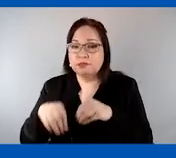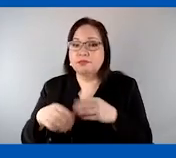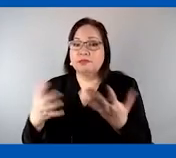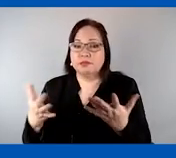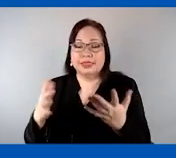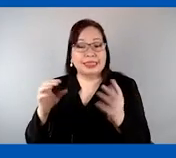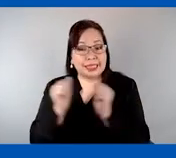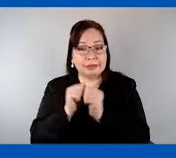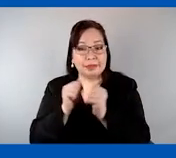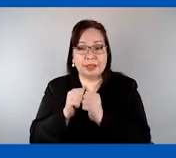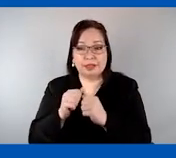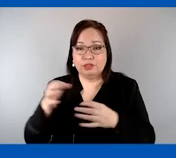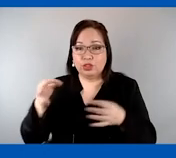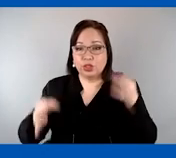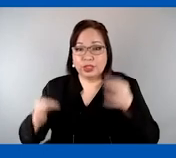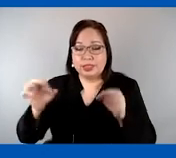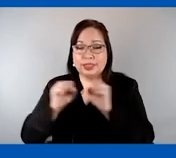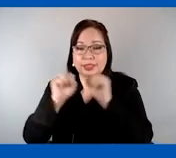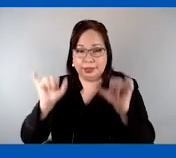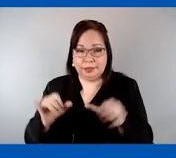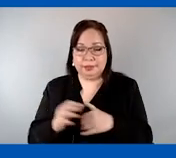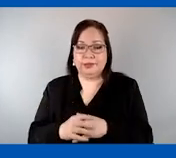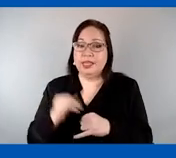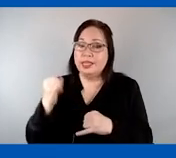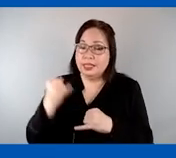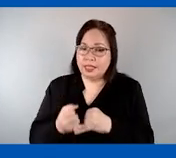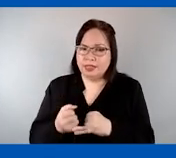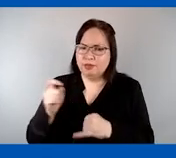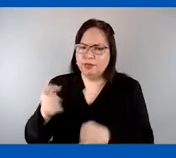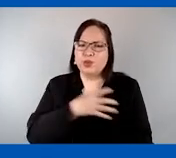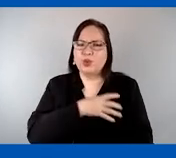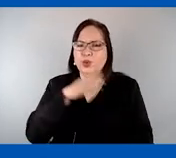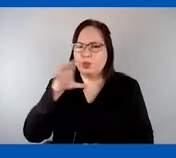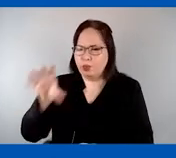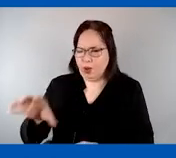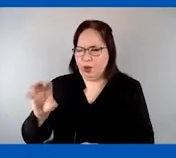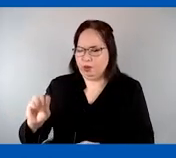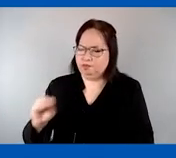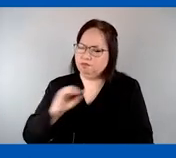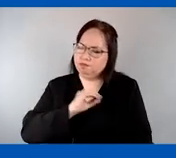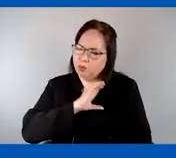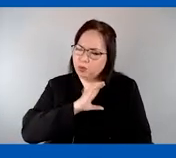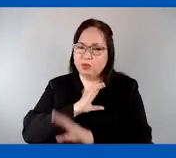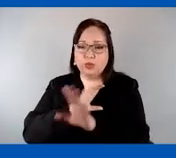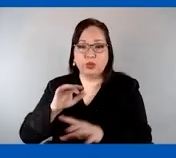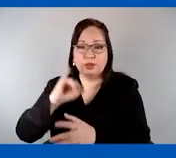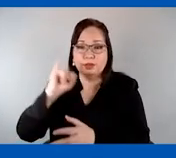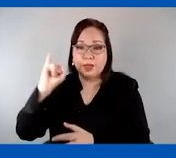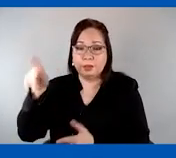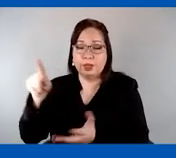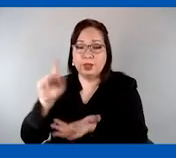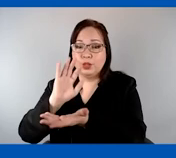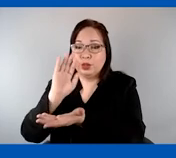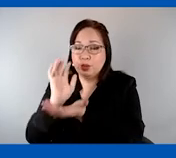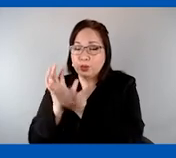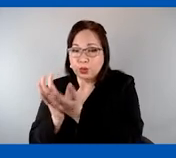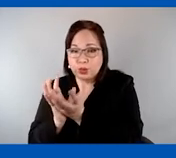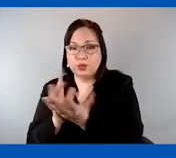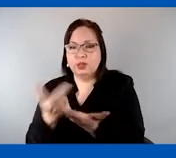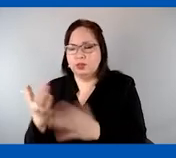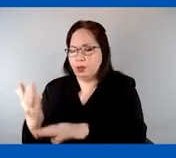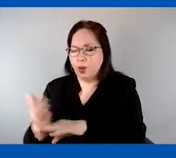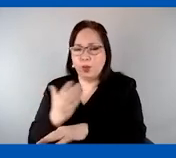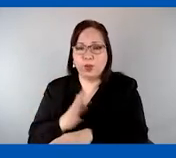justice sector. Finally, we need to empower indigenous communities to develop their ancestral domains